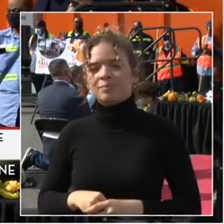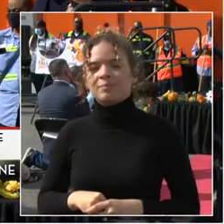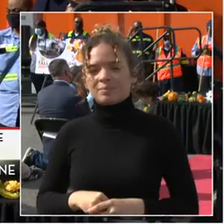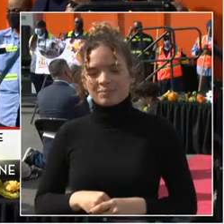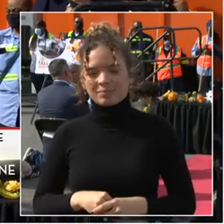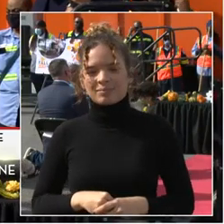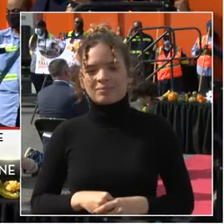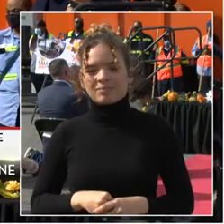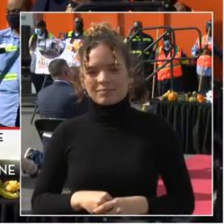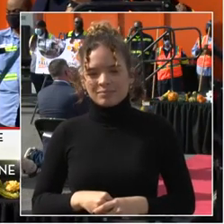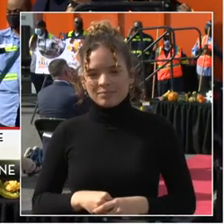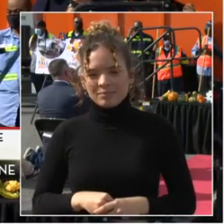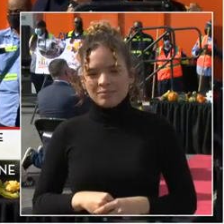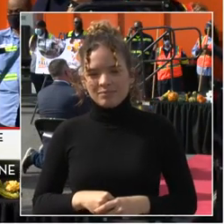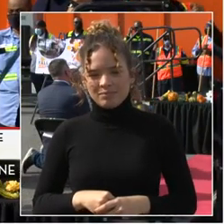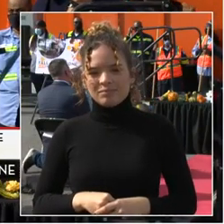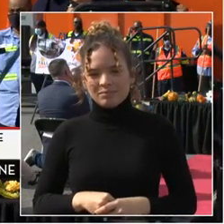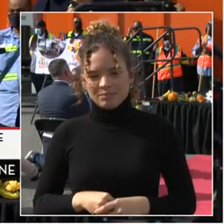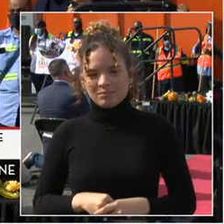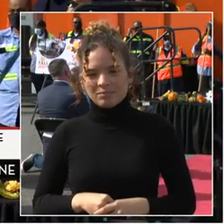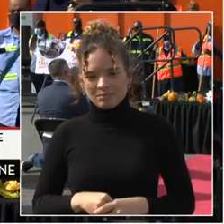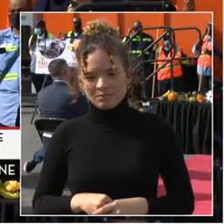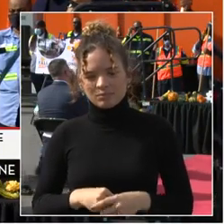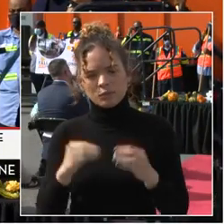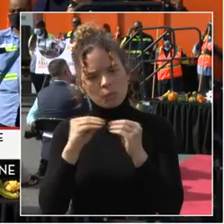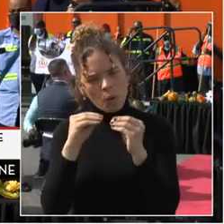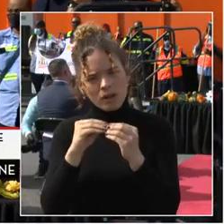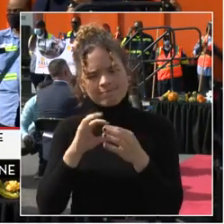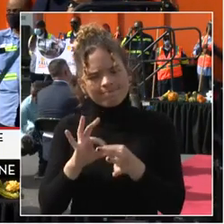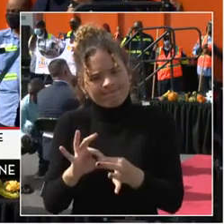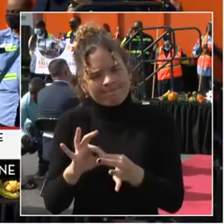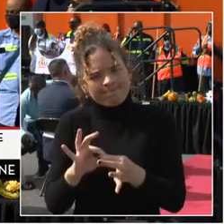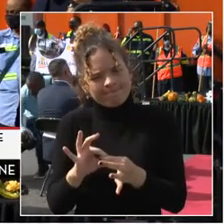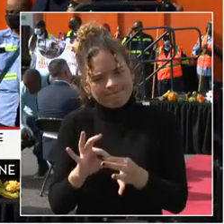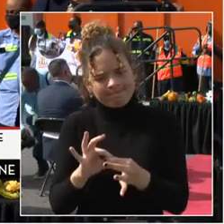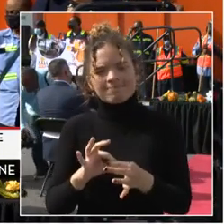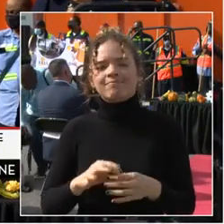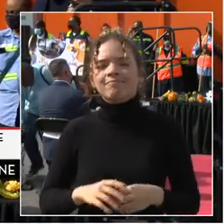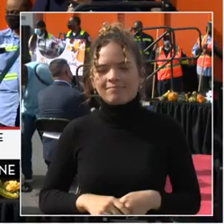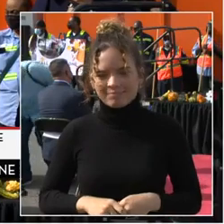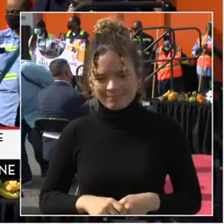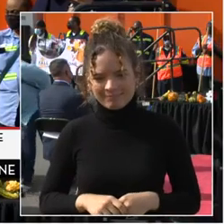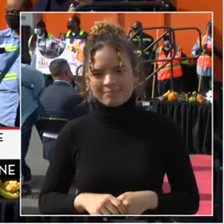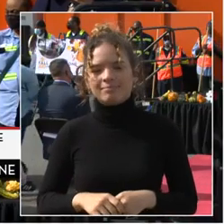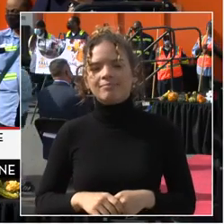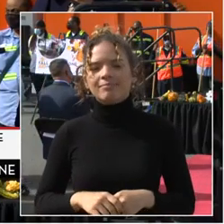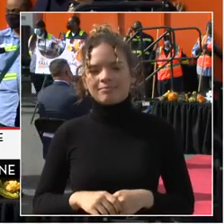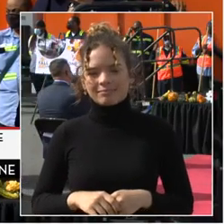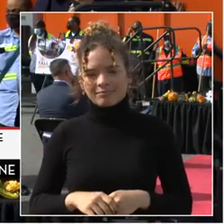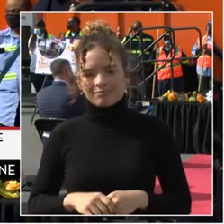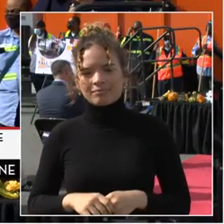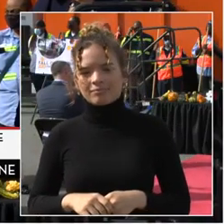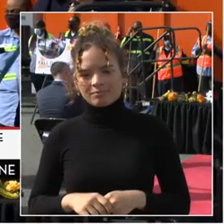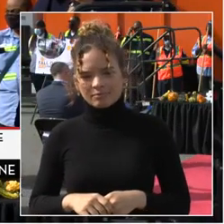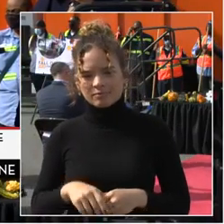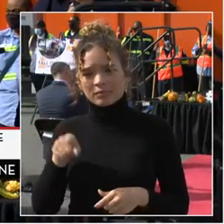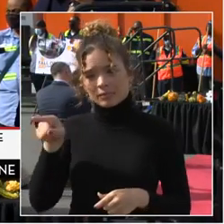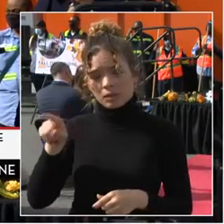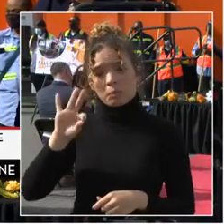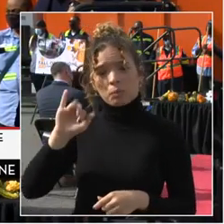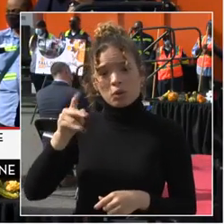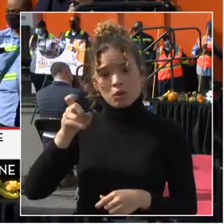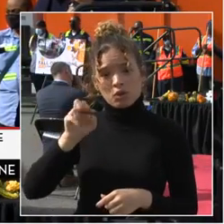school community as the school, on the school reopening committee, and played an integral role in